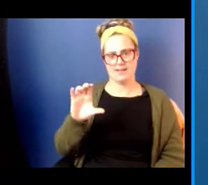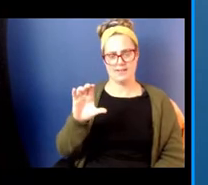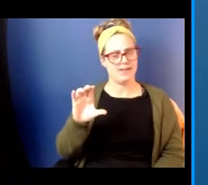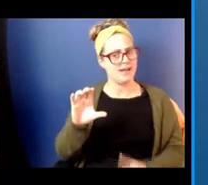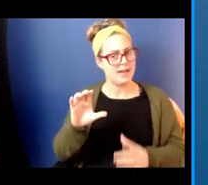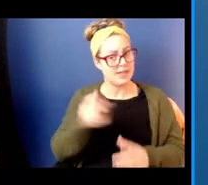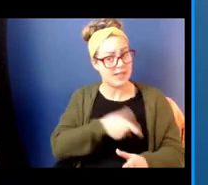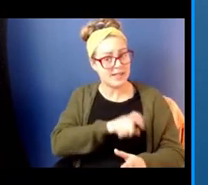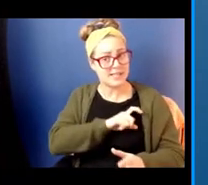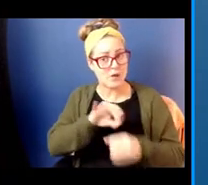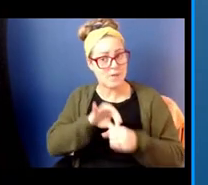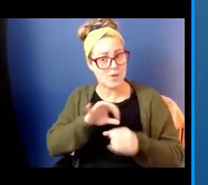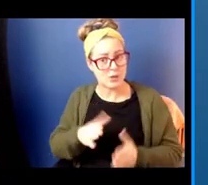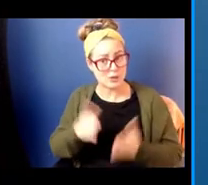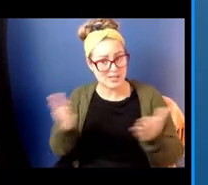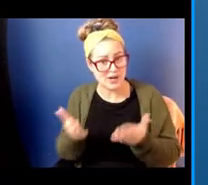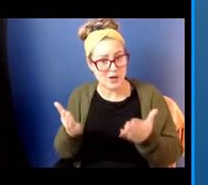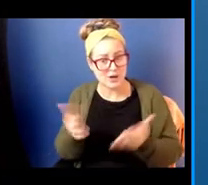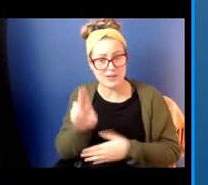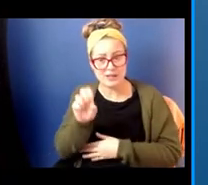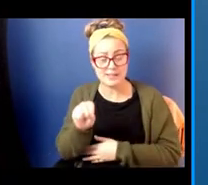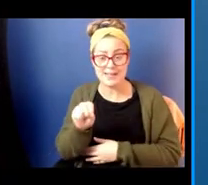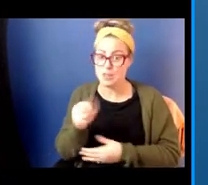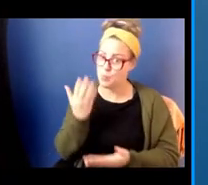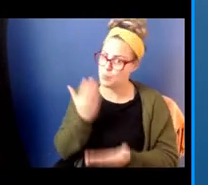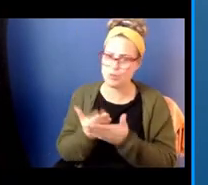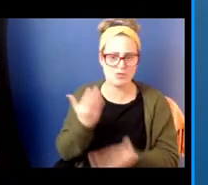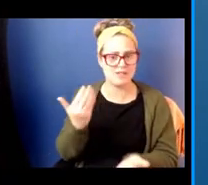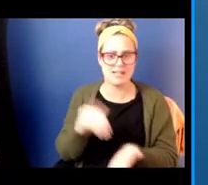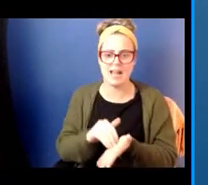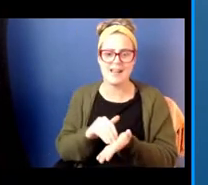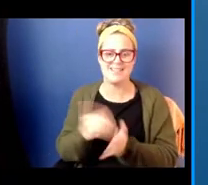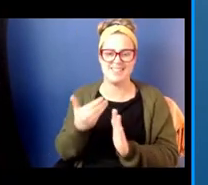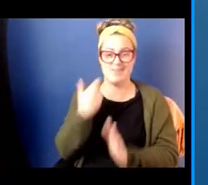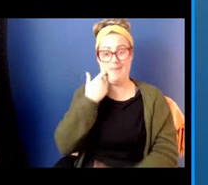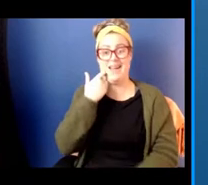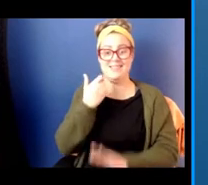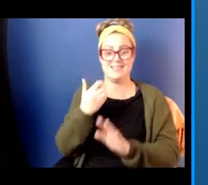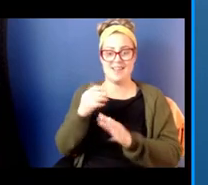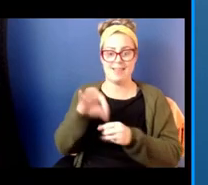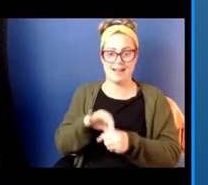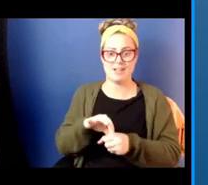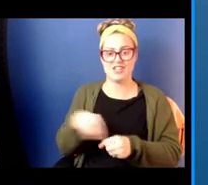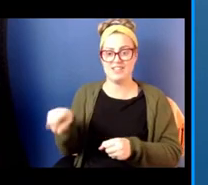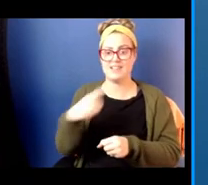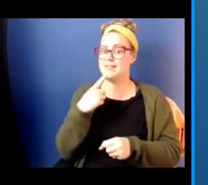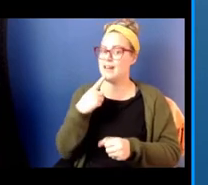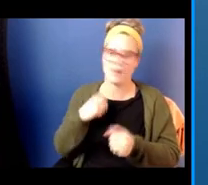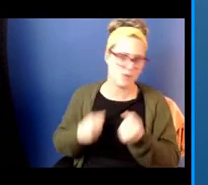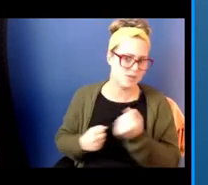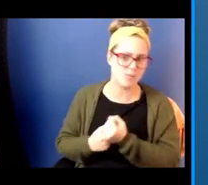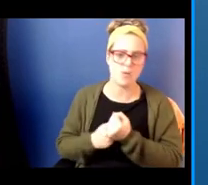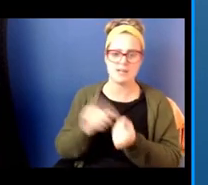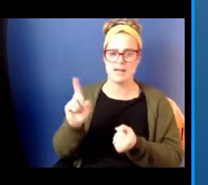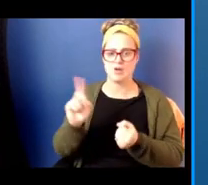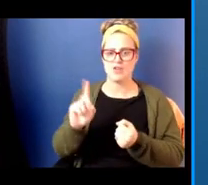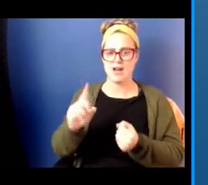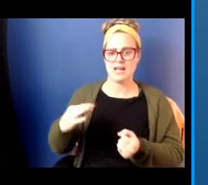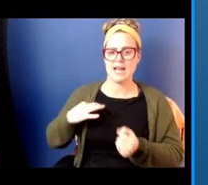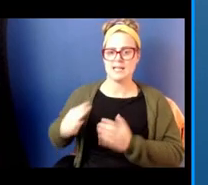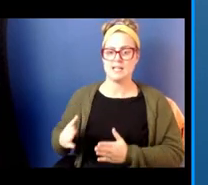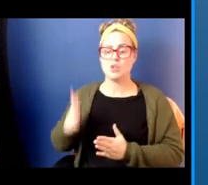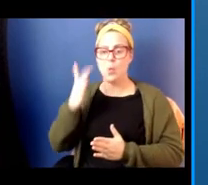once again in this past election that they absolutely will support Democratic candidates because they speak to their values